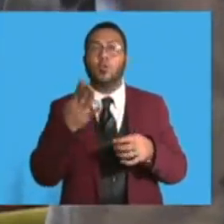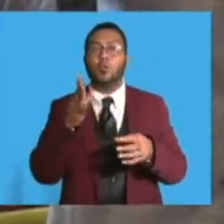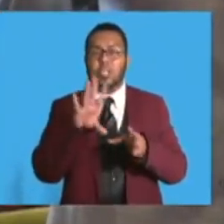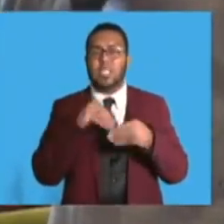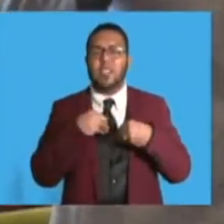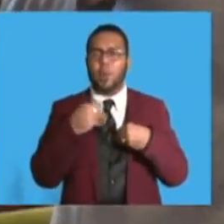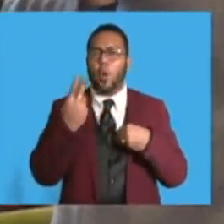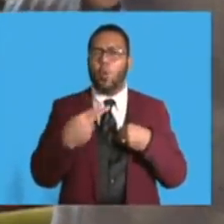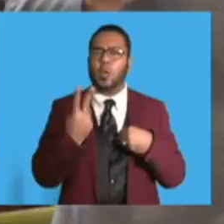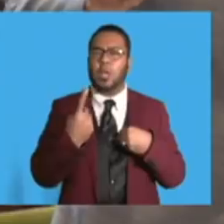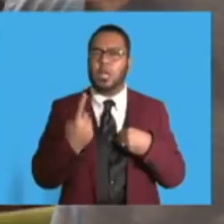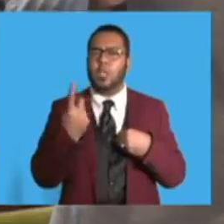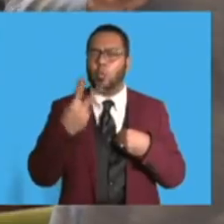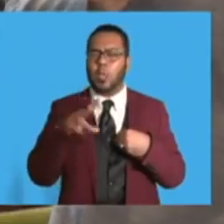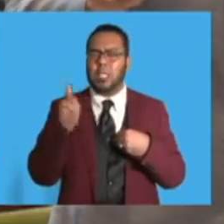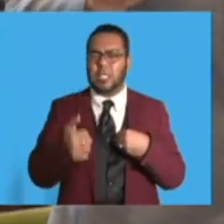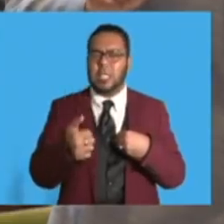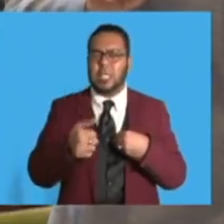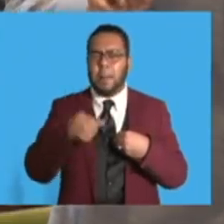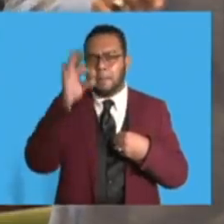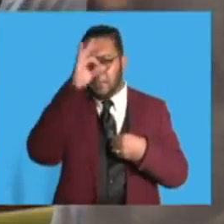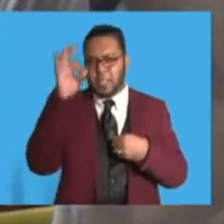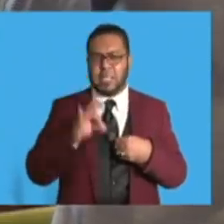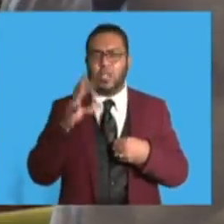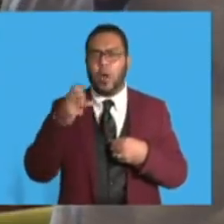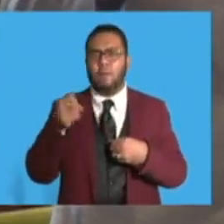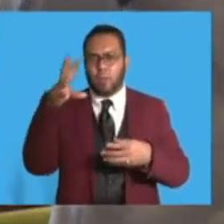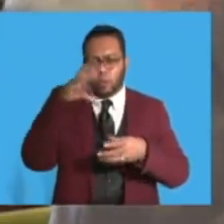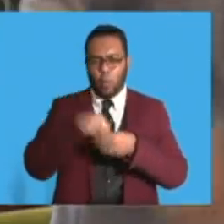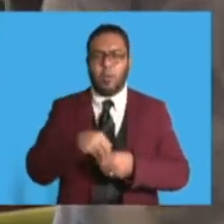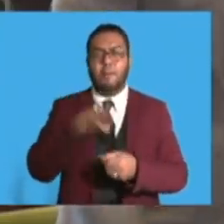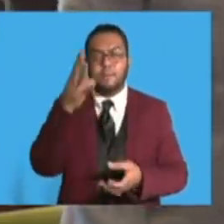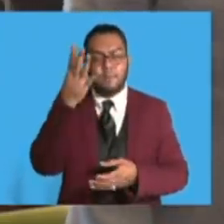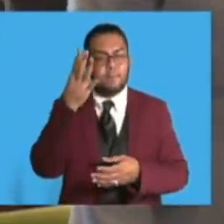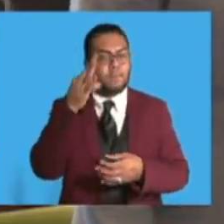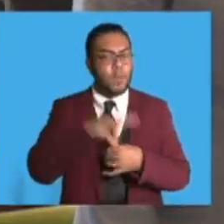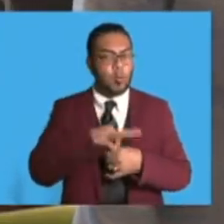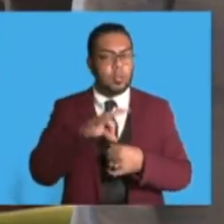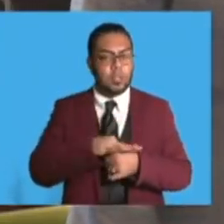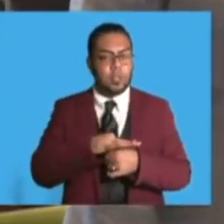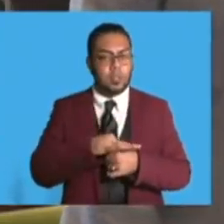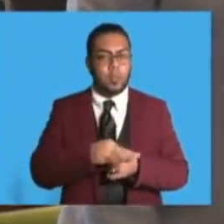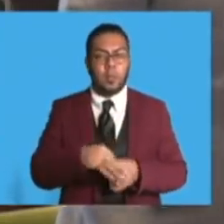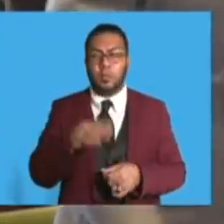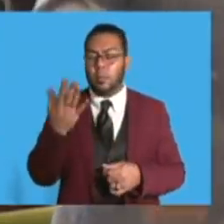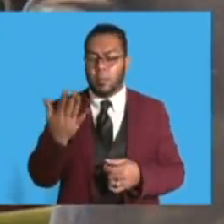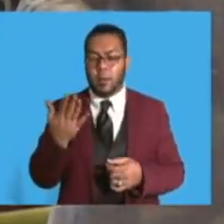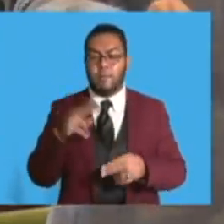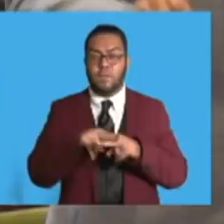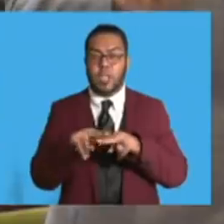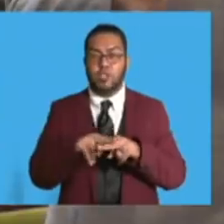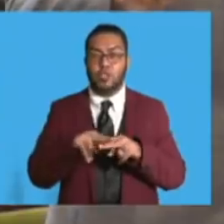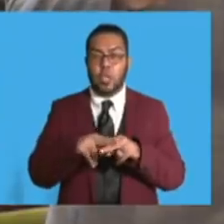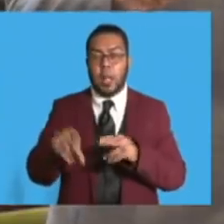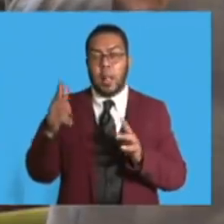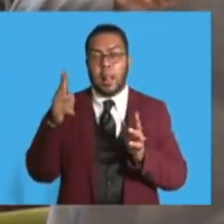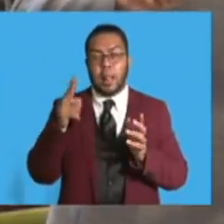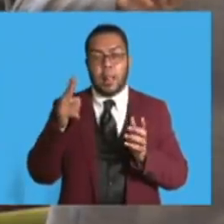only 26% of the total votes, but with a majority of 32 seats in Parliament. Whereas Fiji Labour Party,